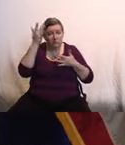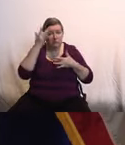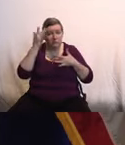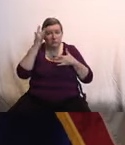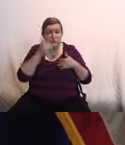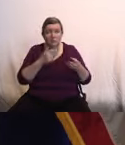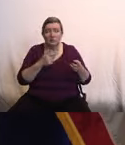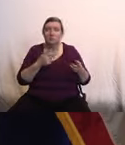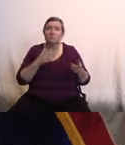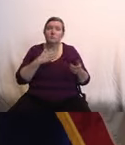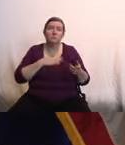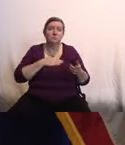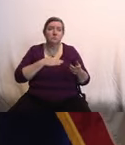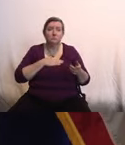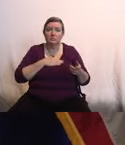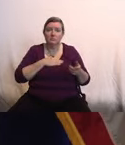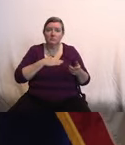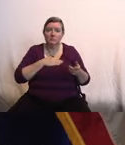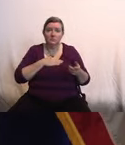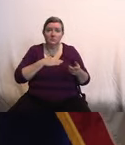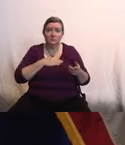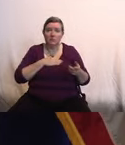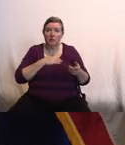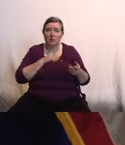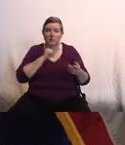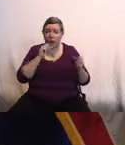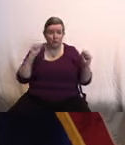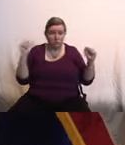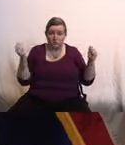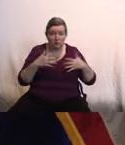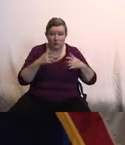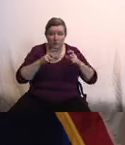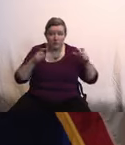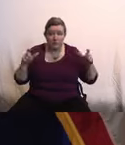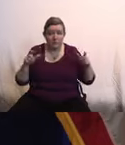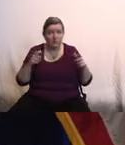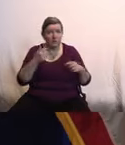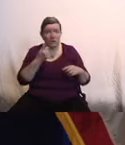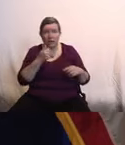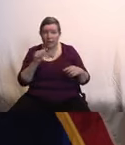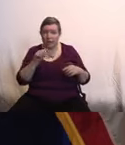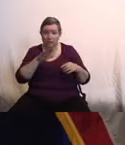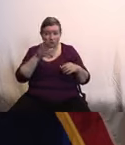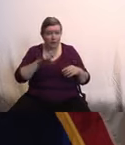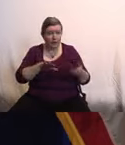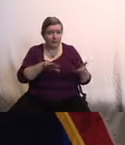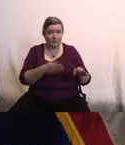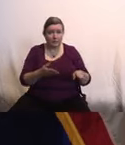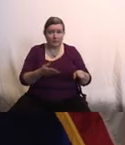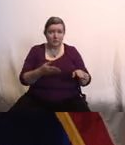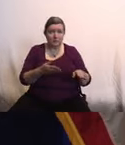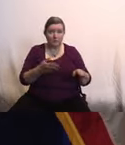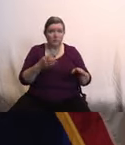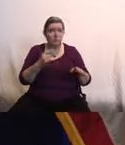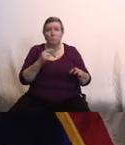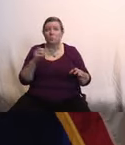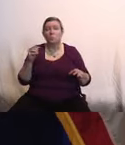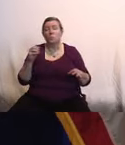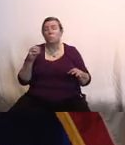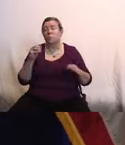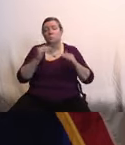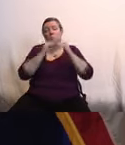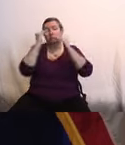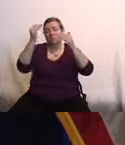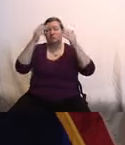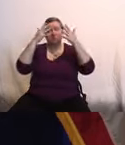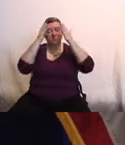And absolutely, I'm not alarmist either. Obviously, any child dying is too many. These are relatively, well, I don't want to say